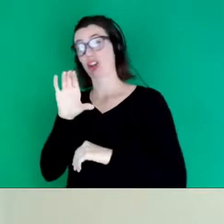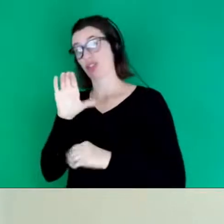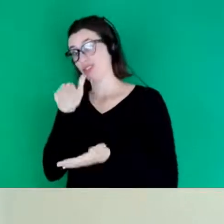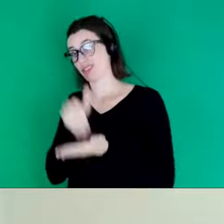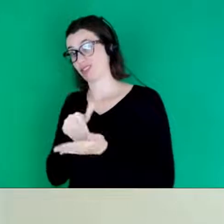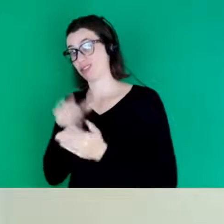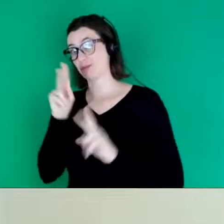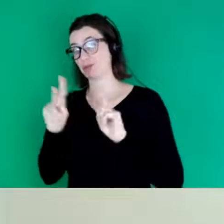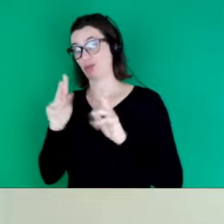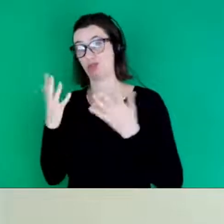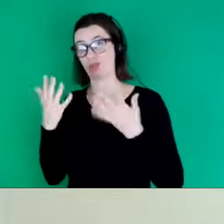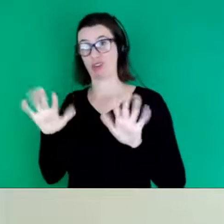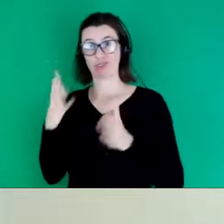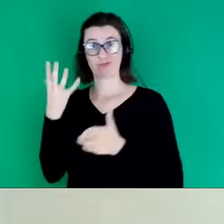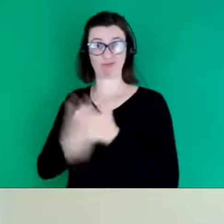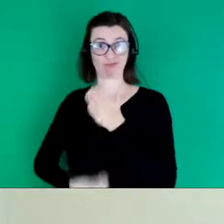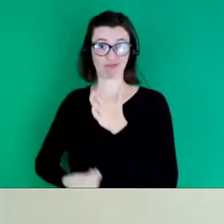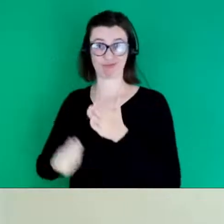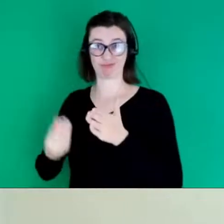year.